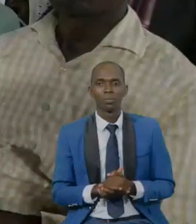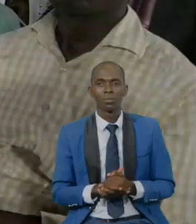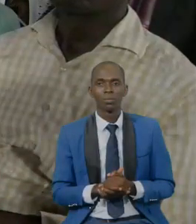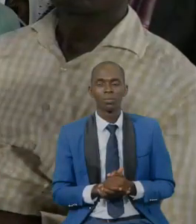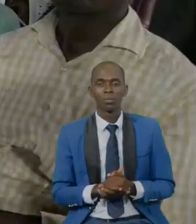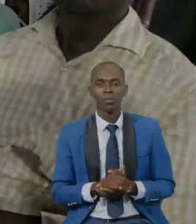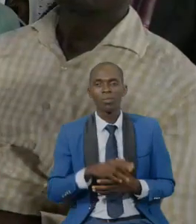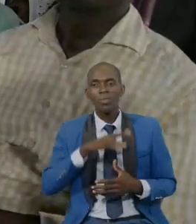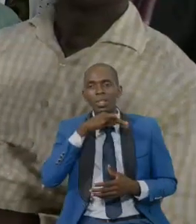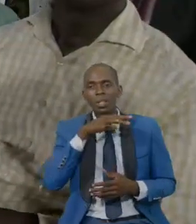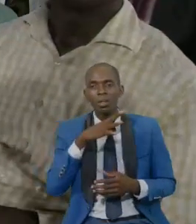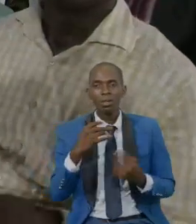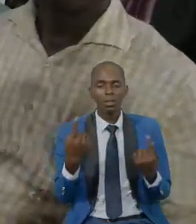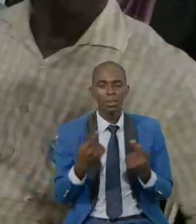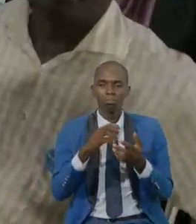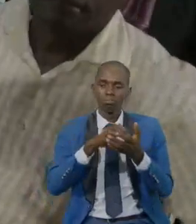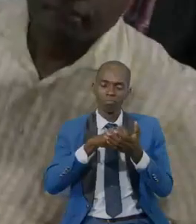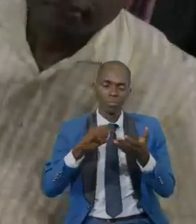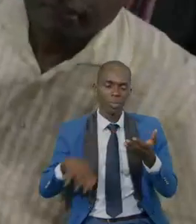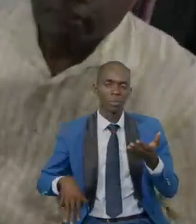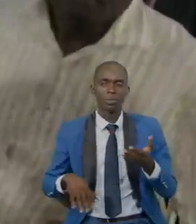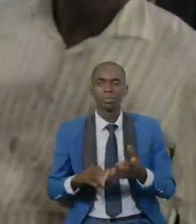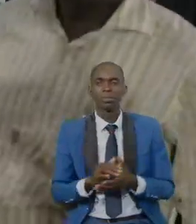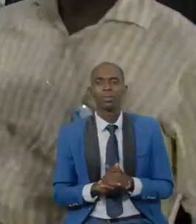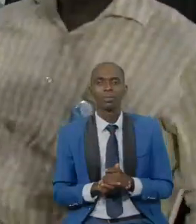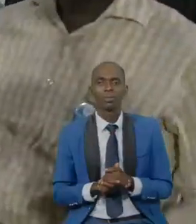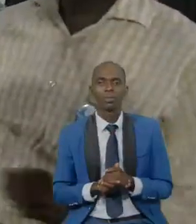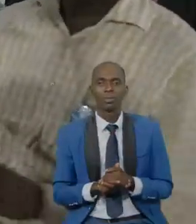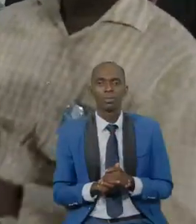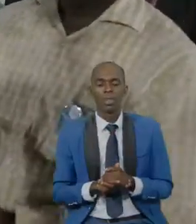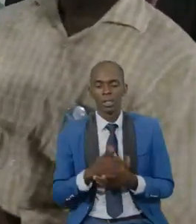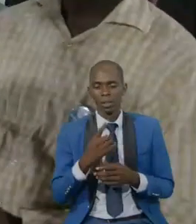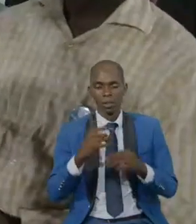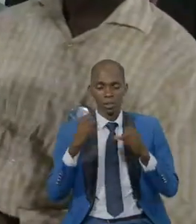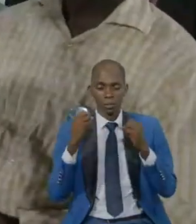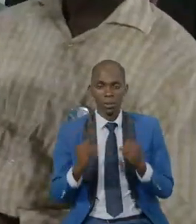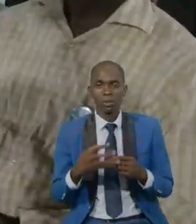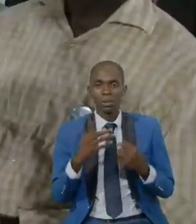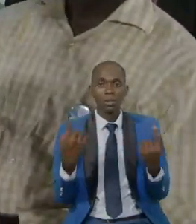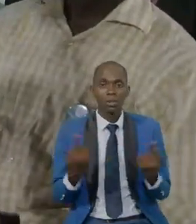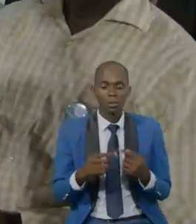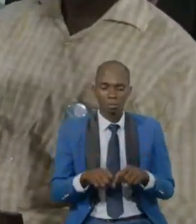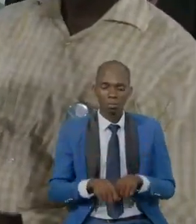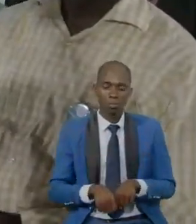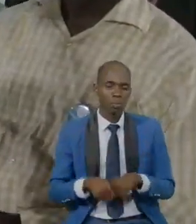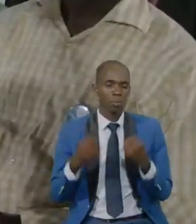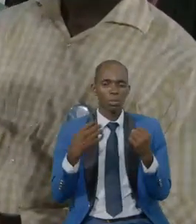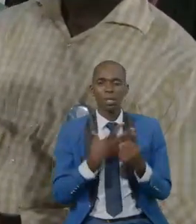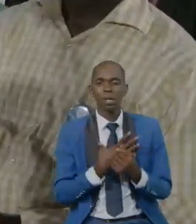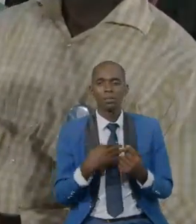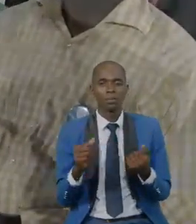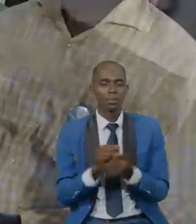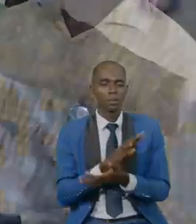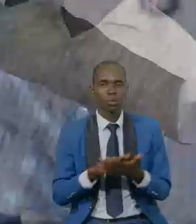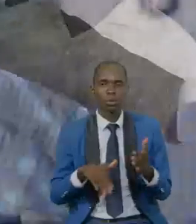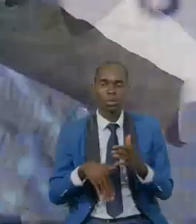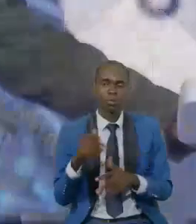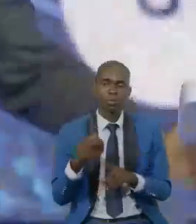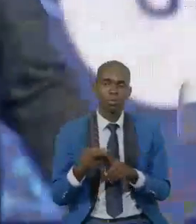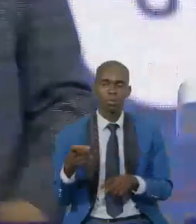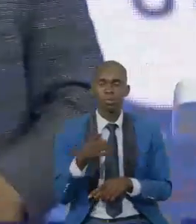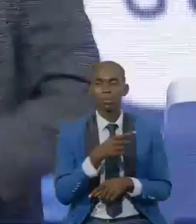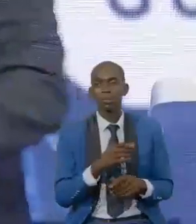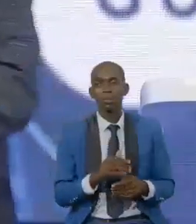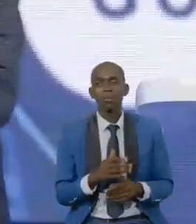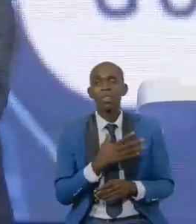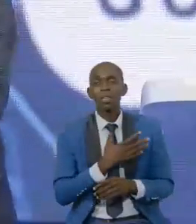Pollution of sin taken away. The power of sin broken and destroyed. And